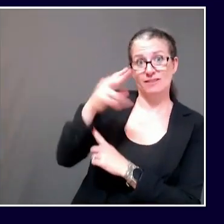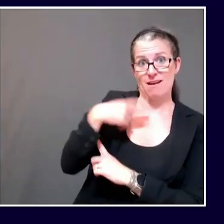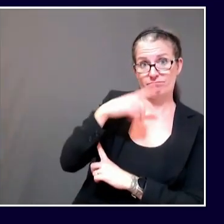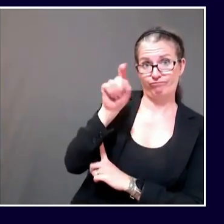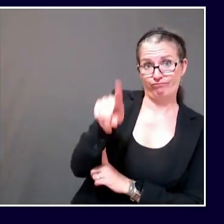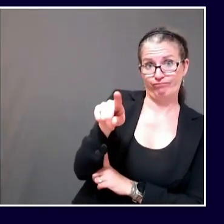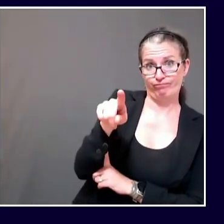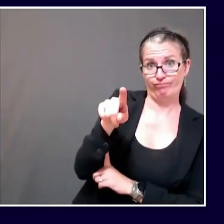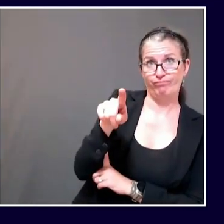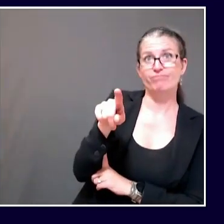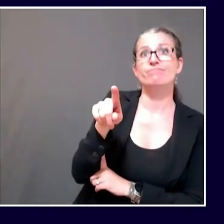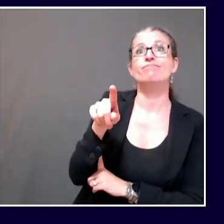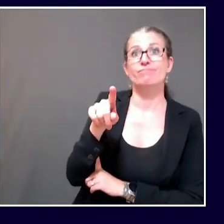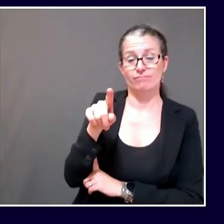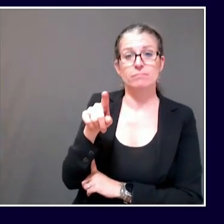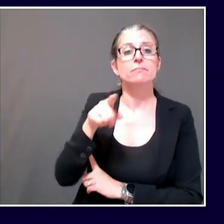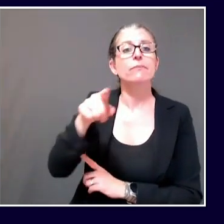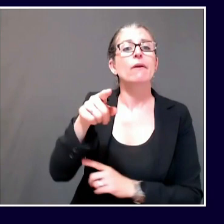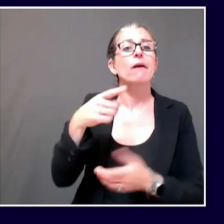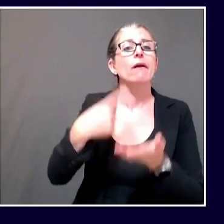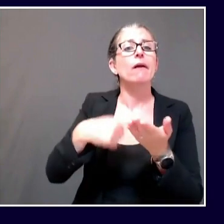in Sanford tested positive?